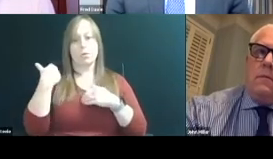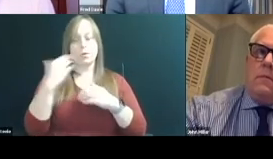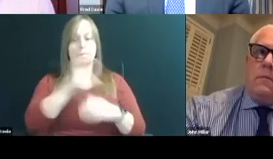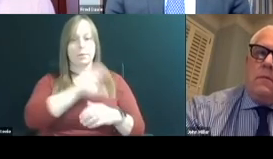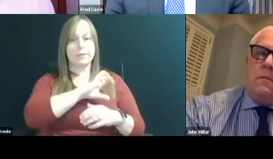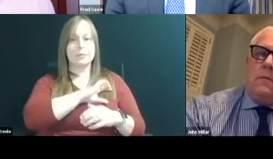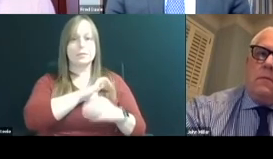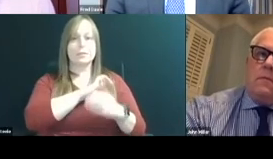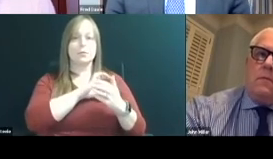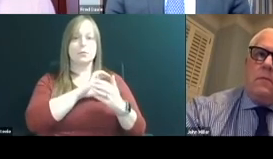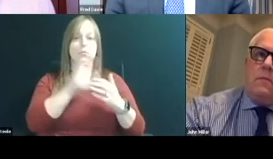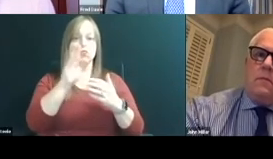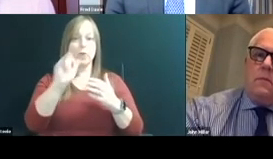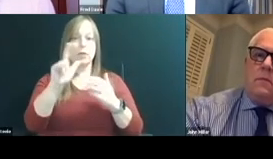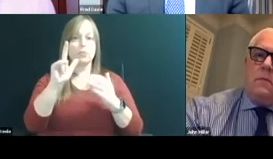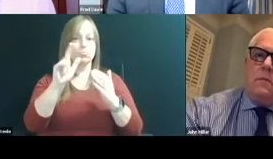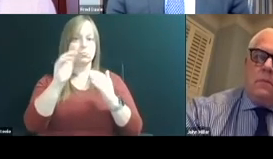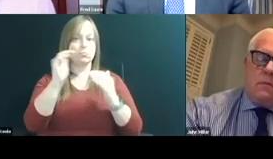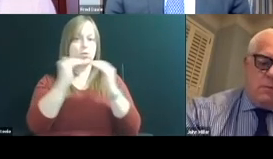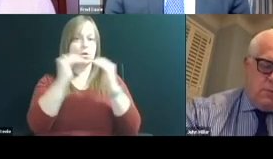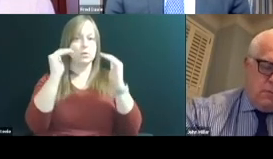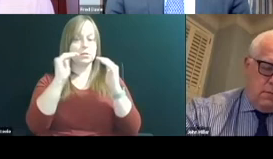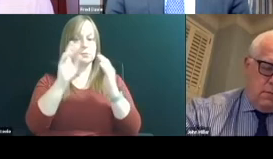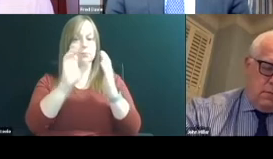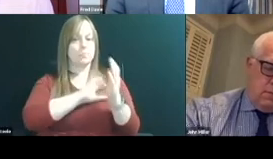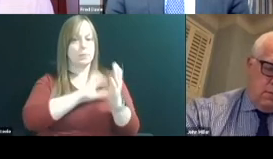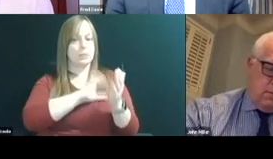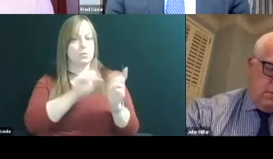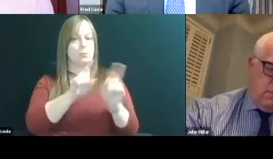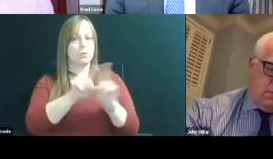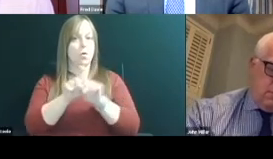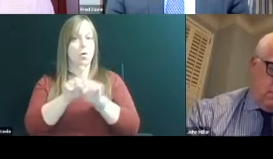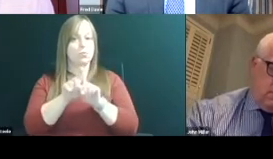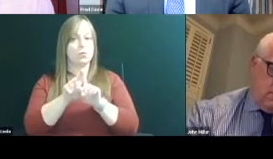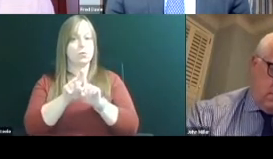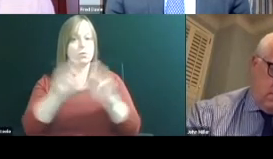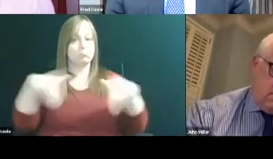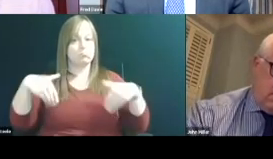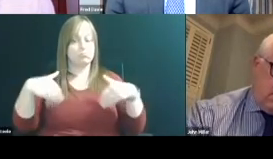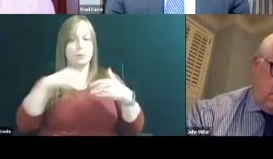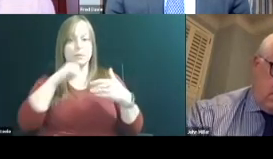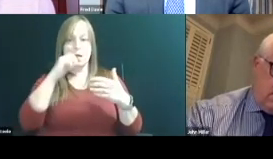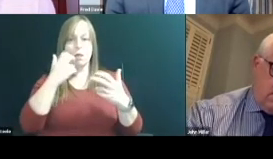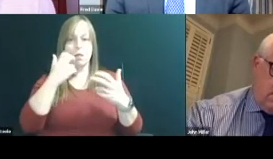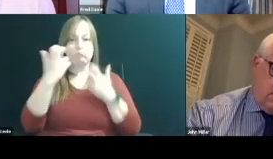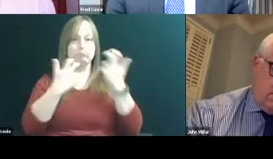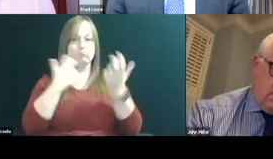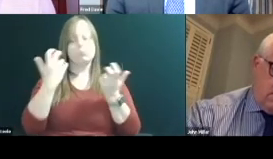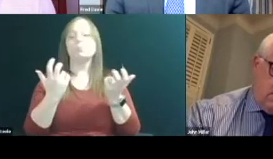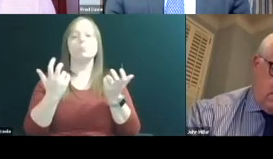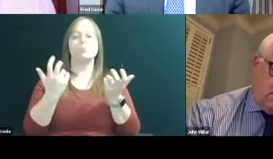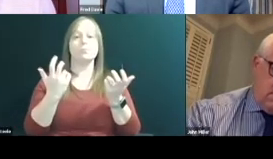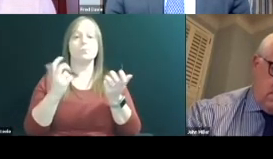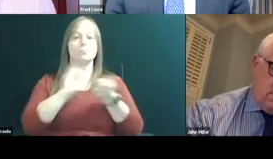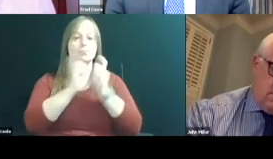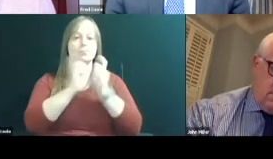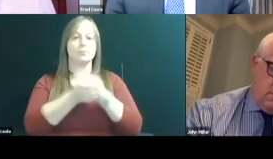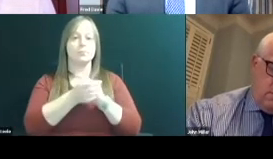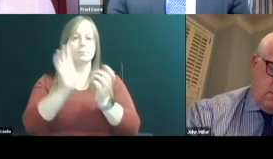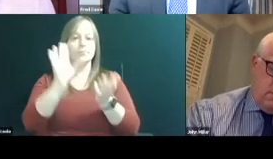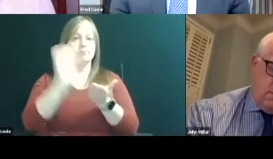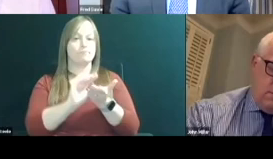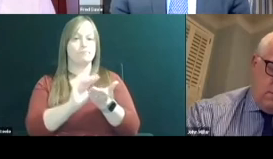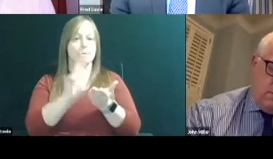policing, racially just policing, but you also were not out there calling for a significant defunding